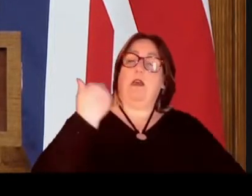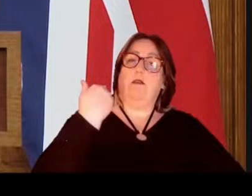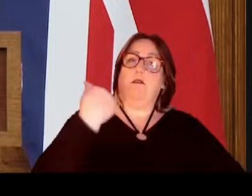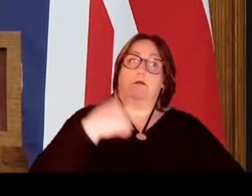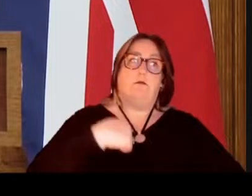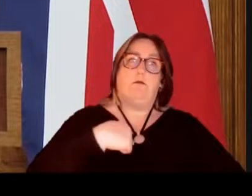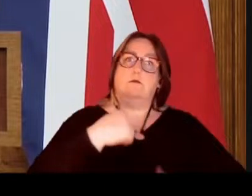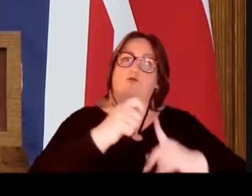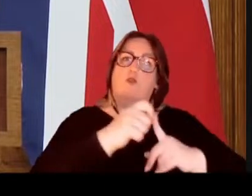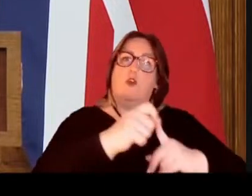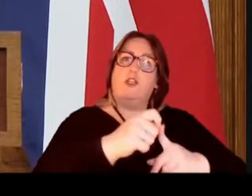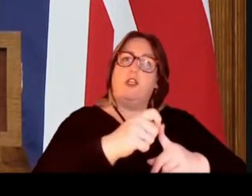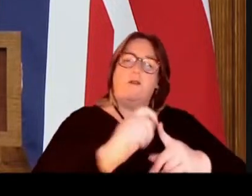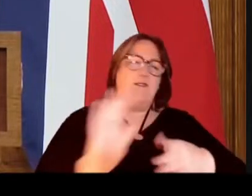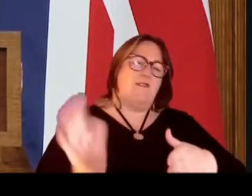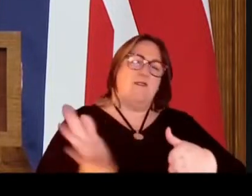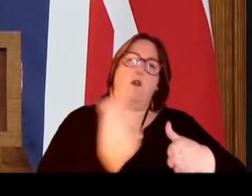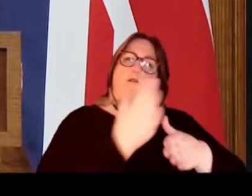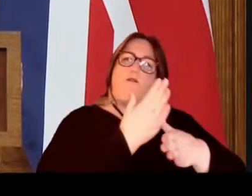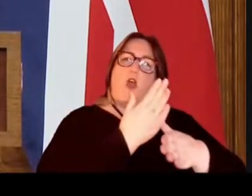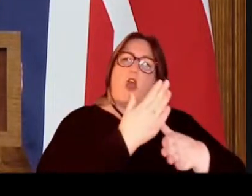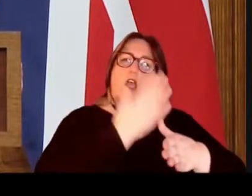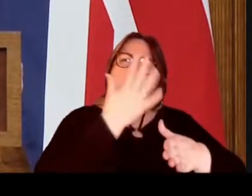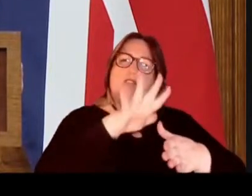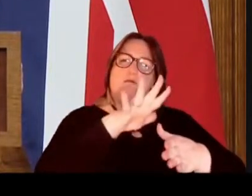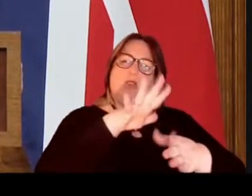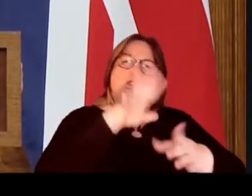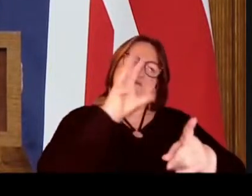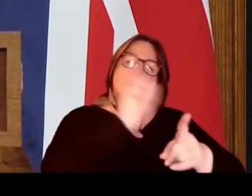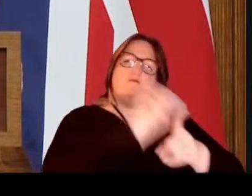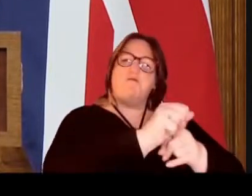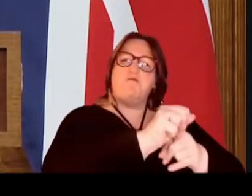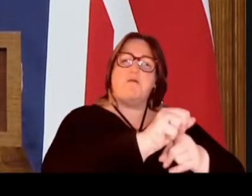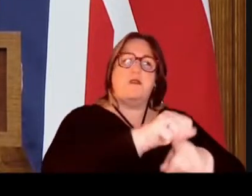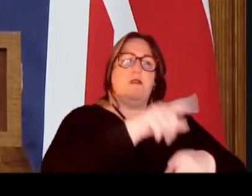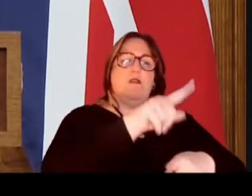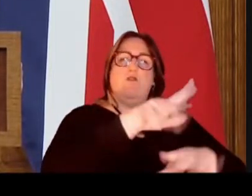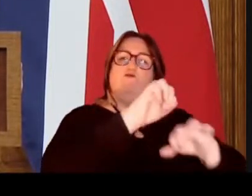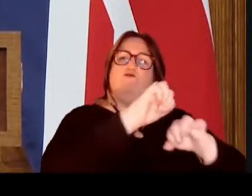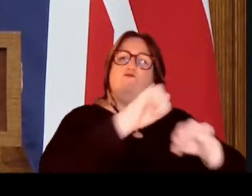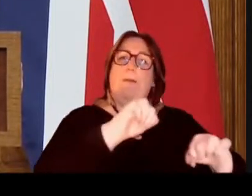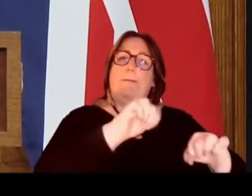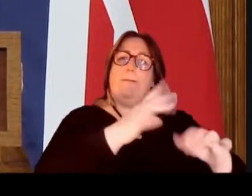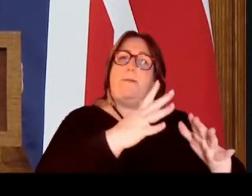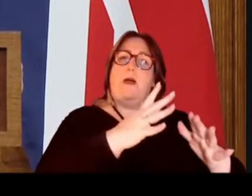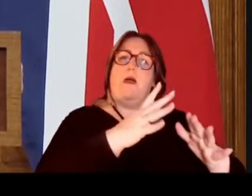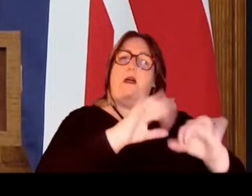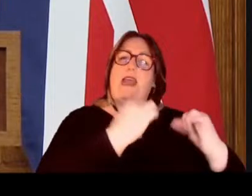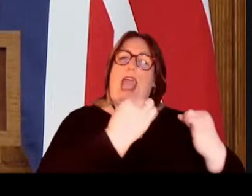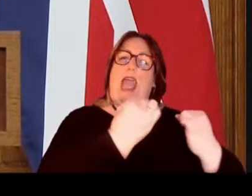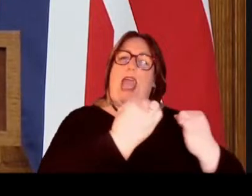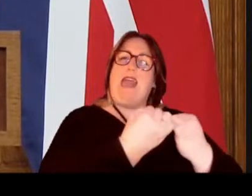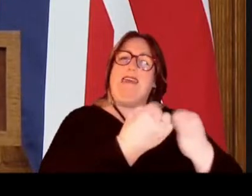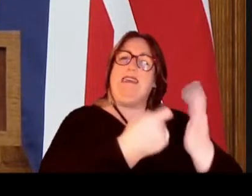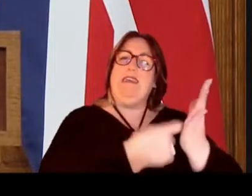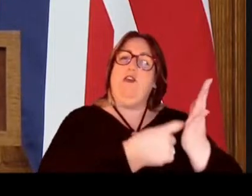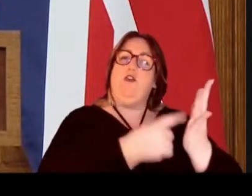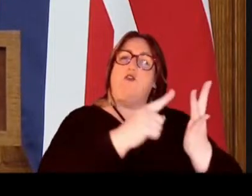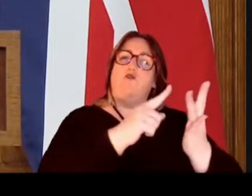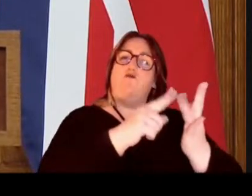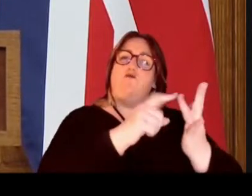about it by bringing the rape gangs in Rochdale to justice. And so my approach as Prime Minister will be no